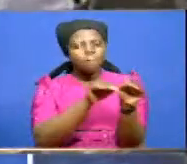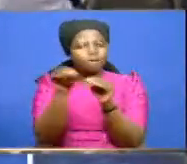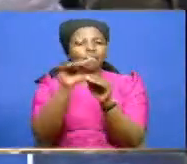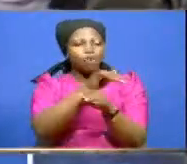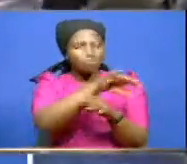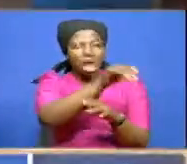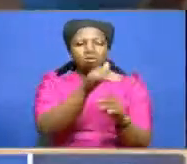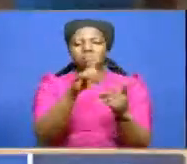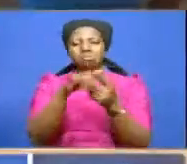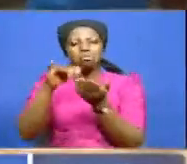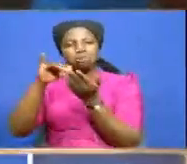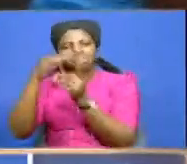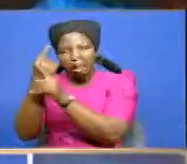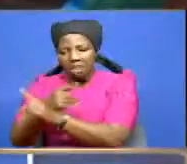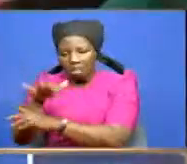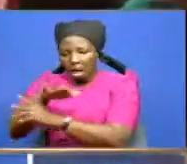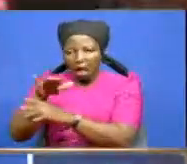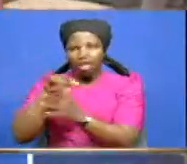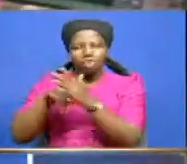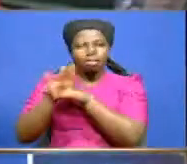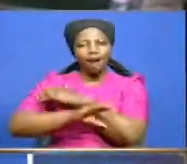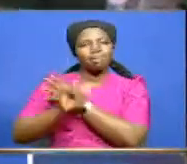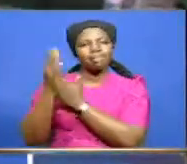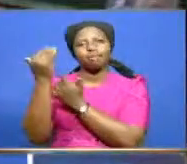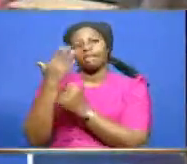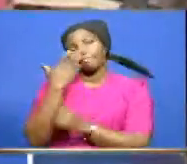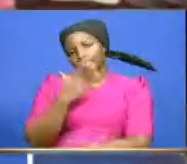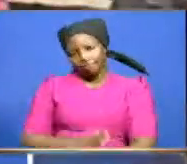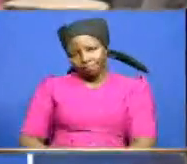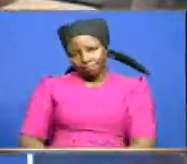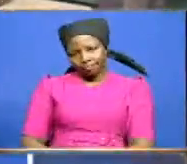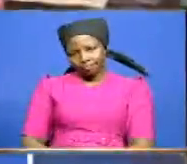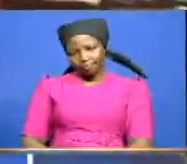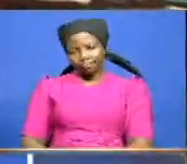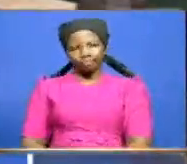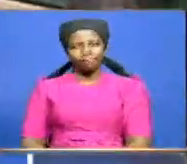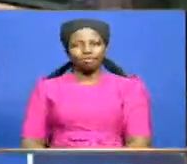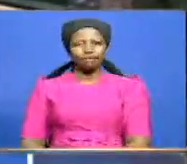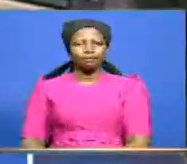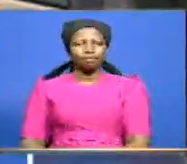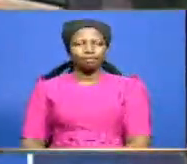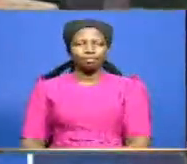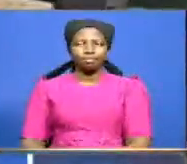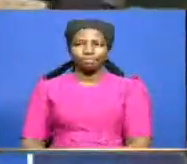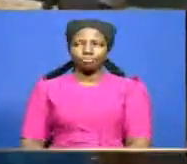are expected. Wycliffe Okech, Channel 1 News.